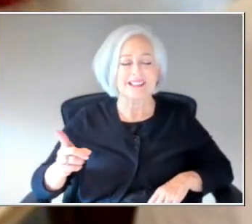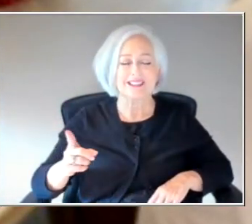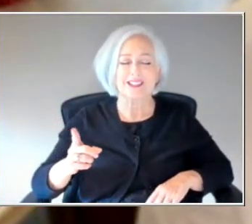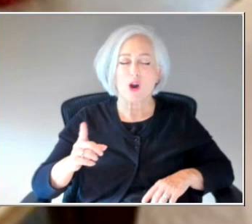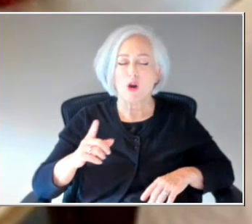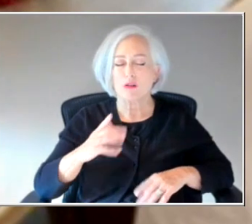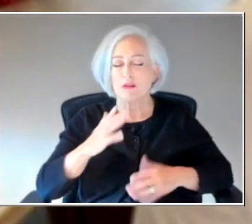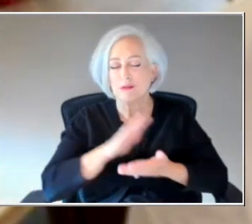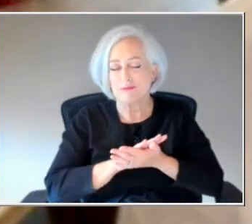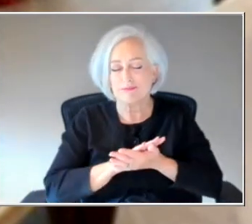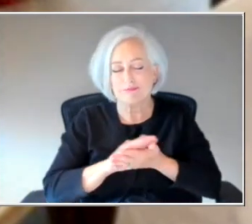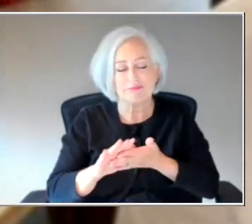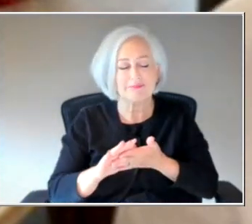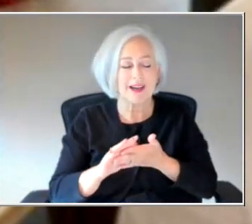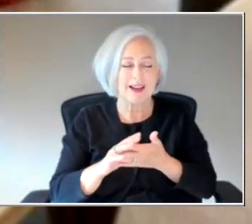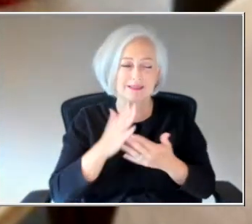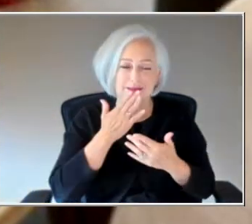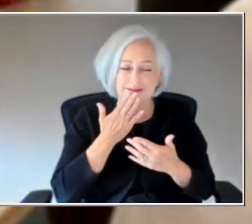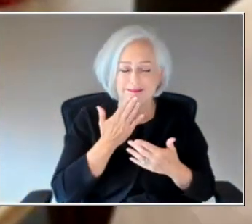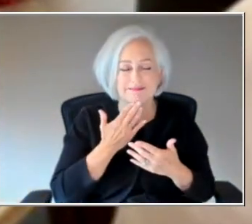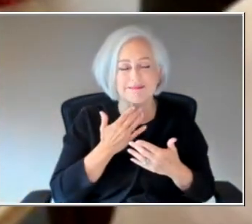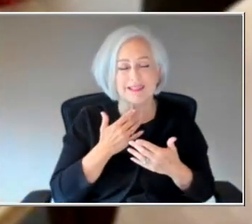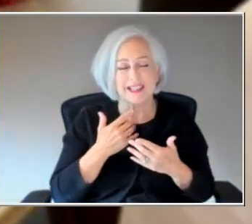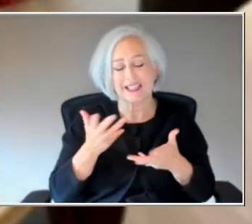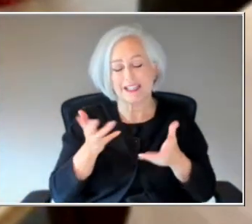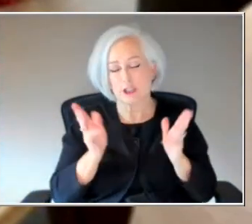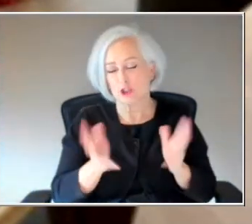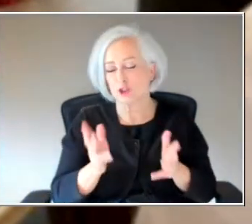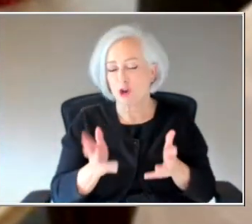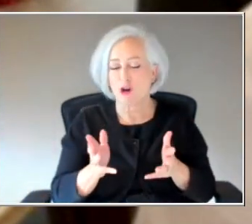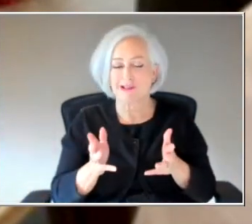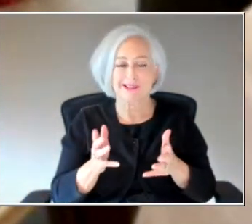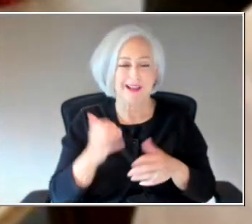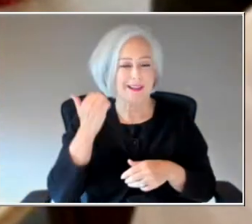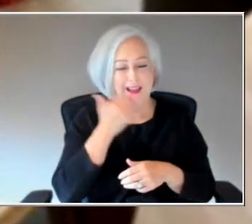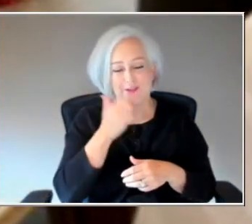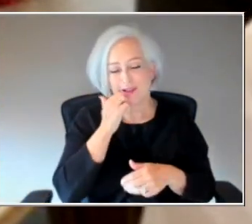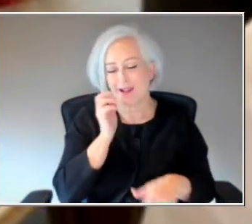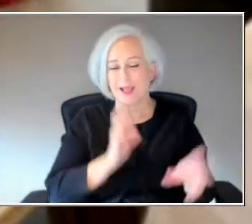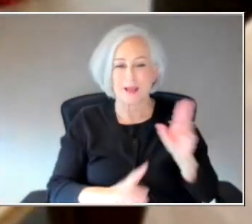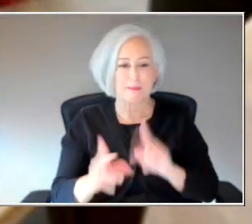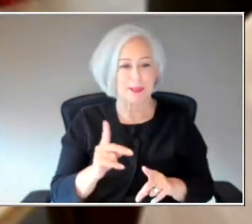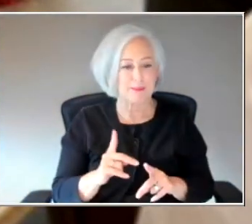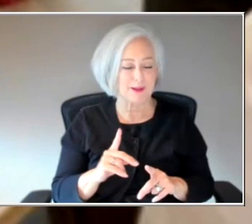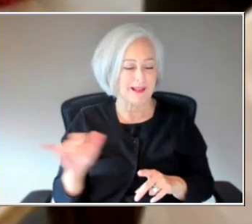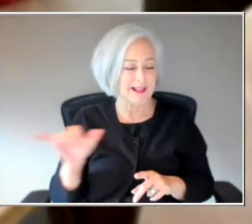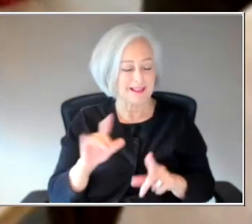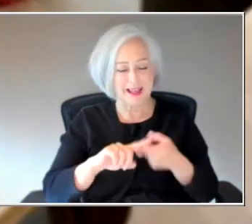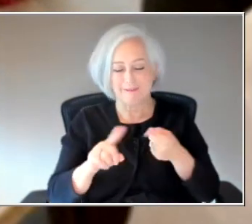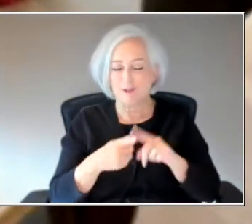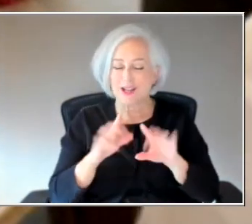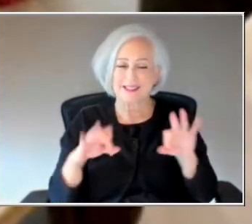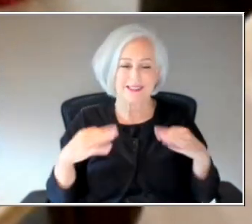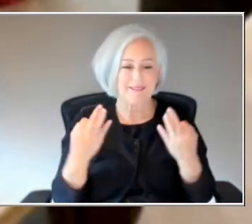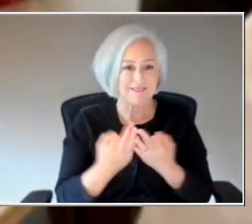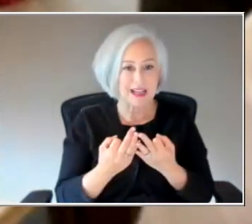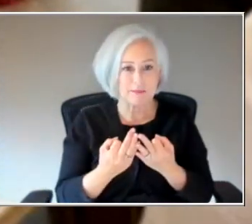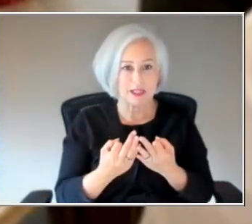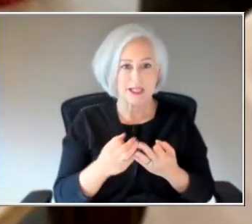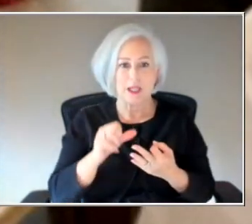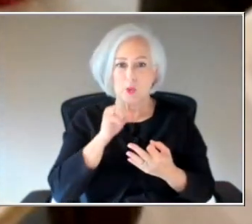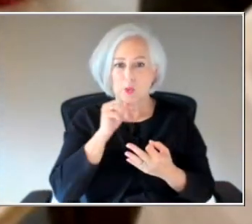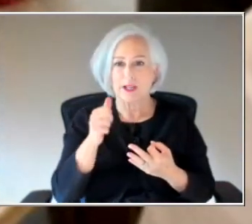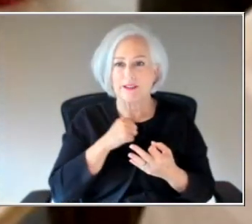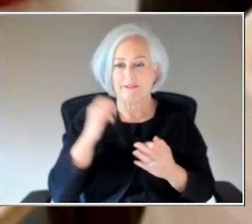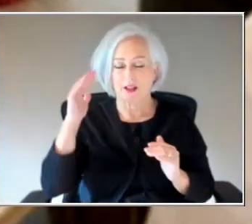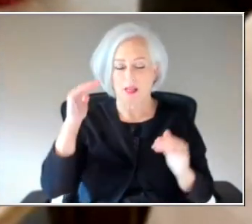and he talks to us like, we're friends and family there. We didn't feel like he was our doctor and we were the patients. He